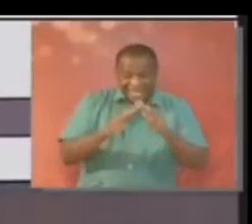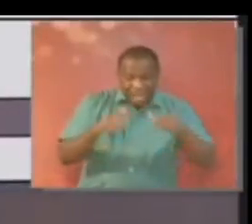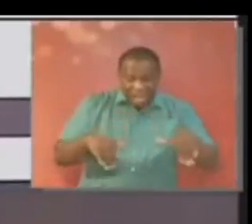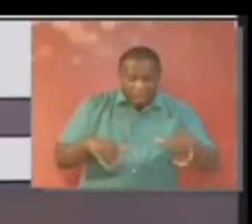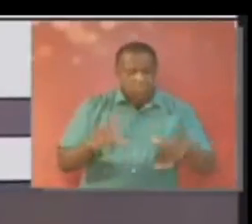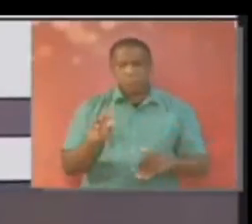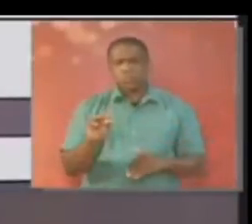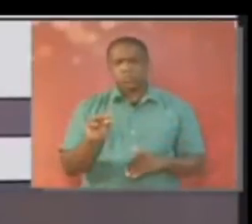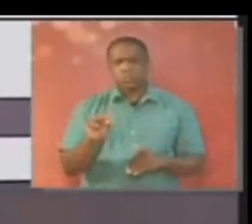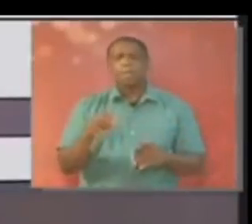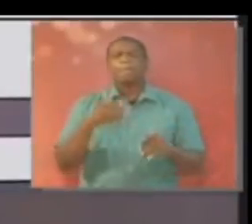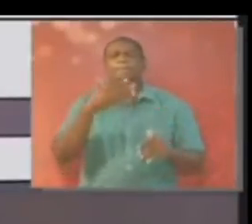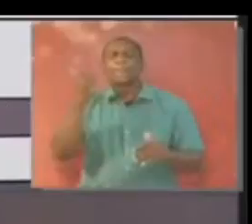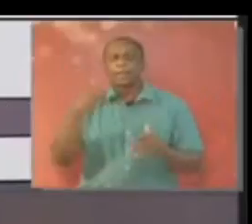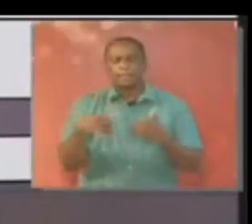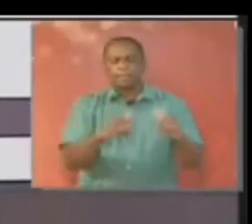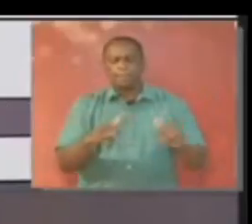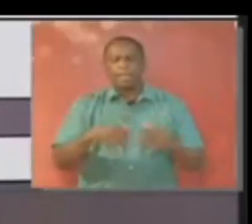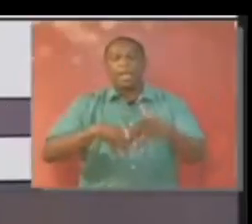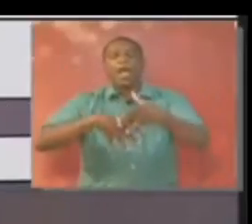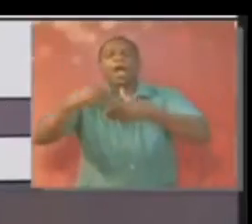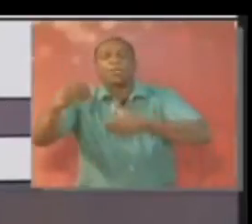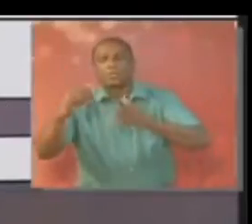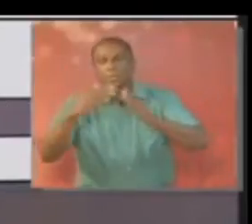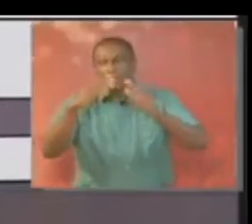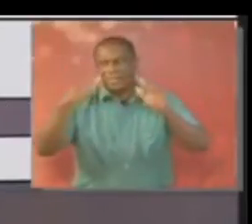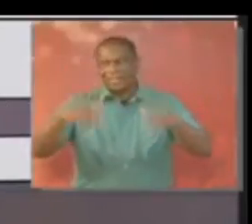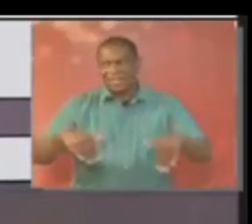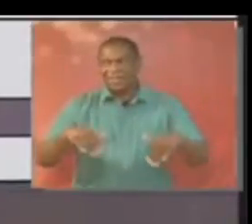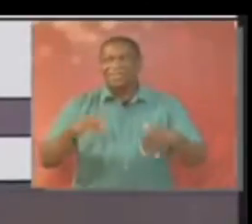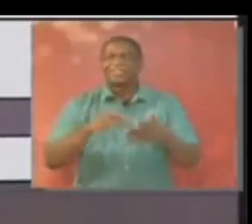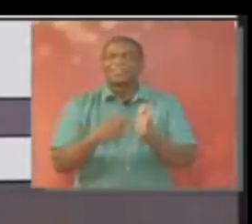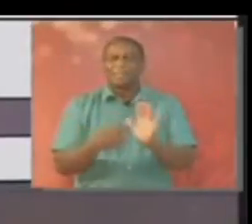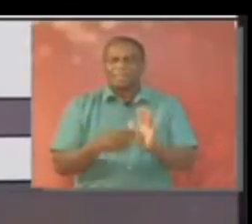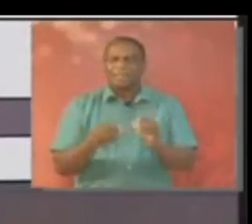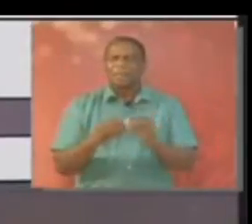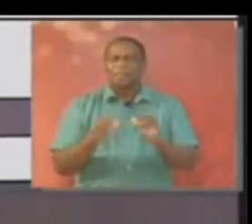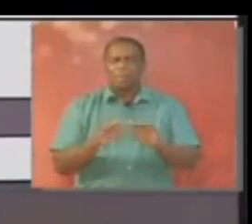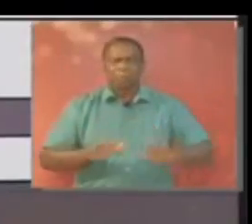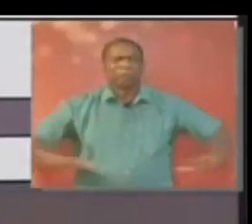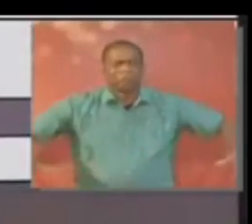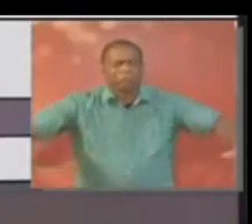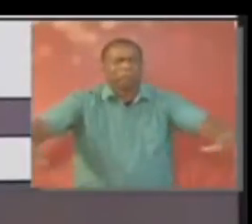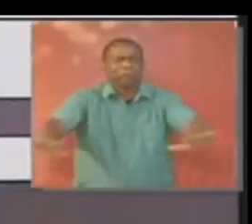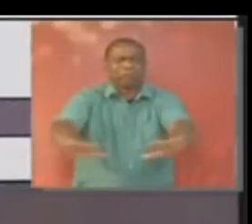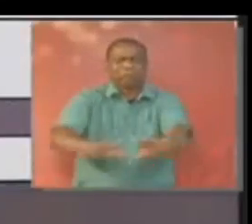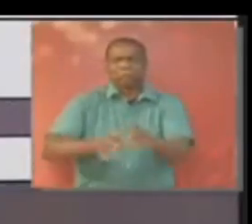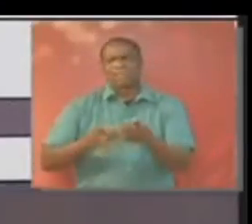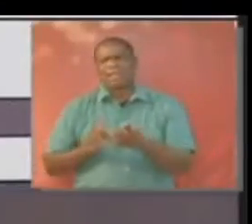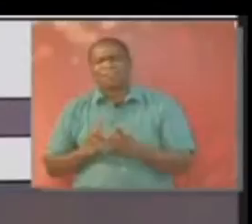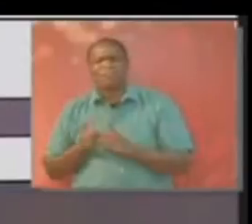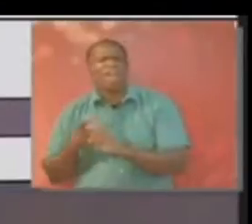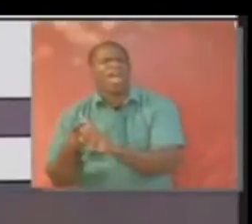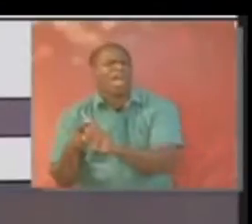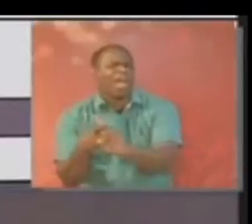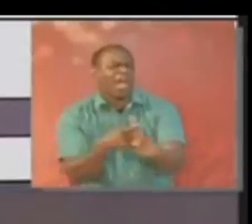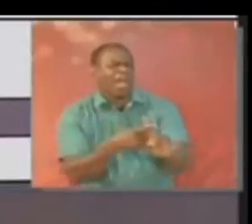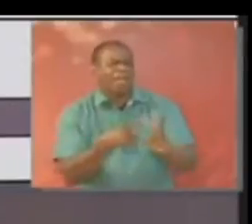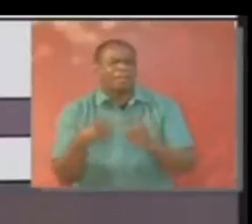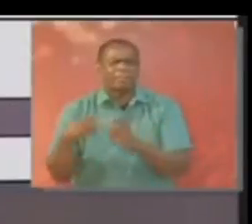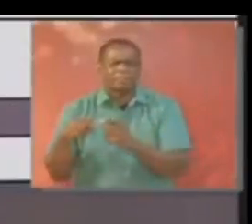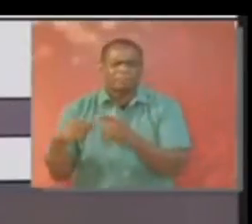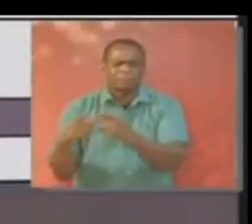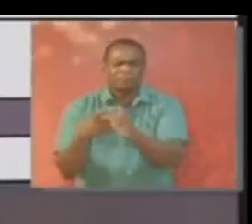right, compared to indoors. And guess what? They get to stay apart because they have the space to run and play. The highest